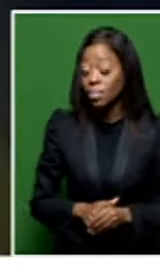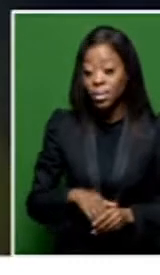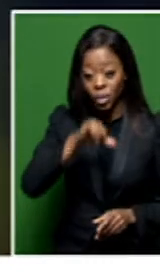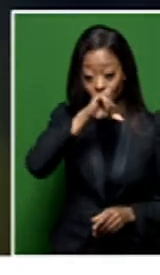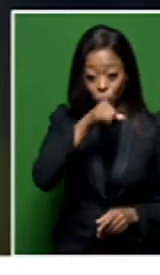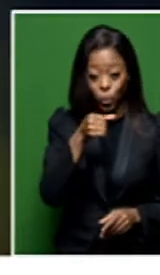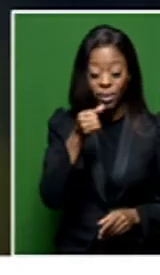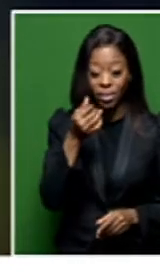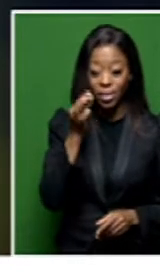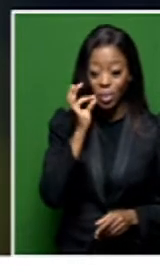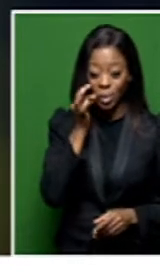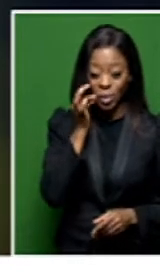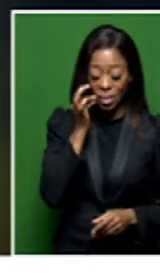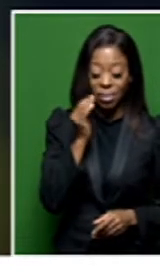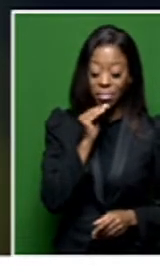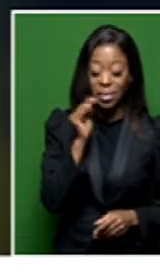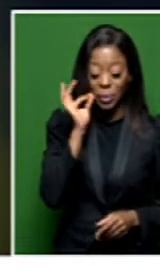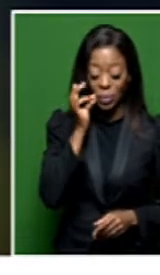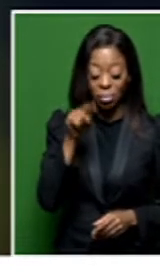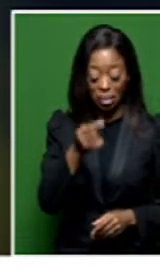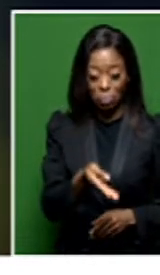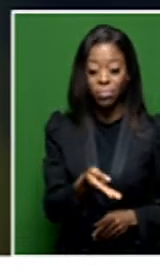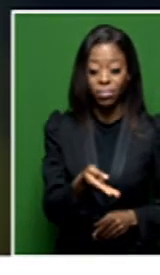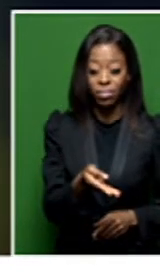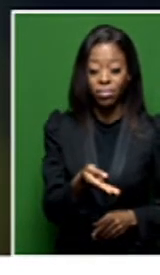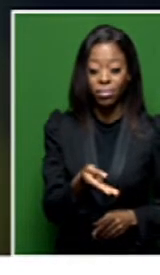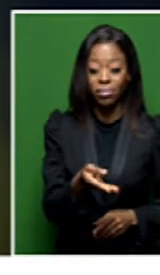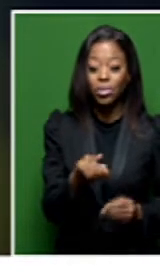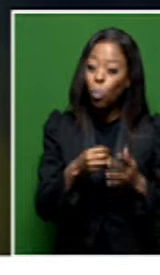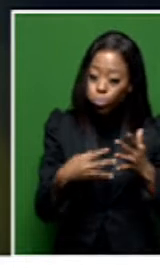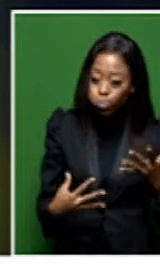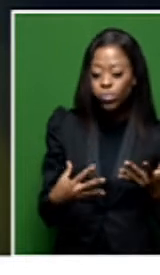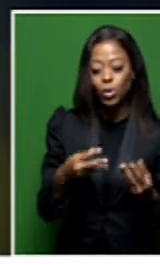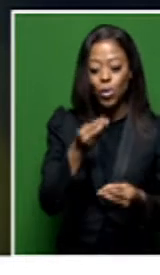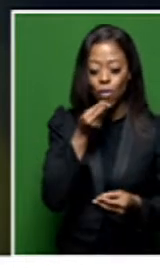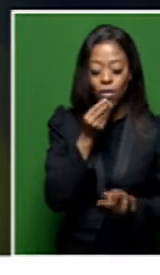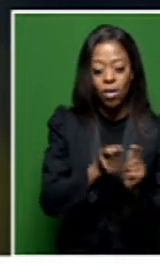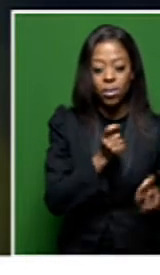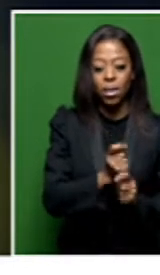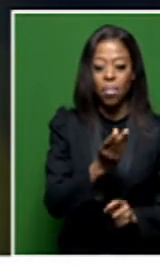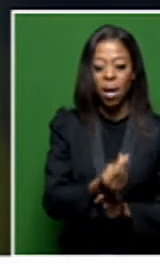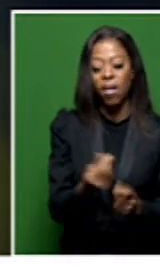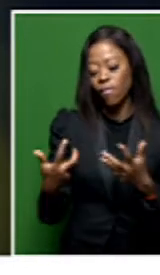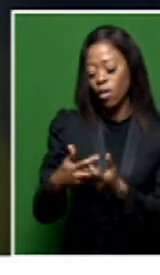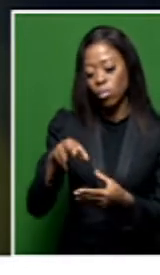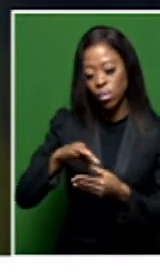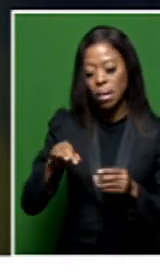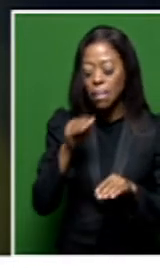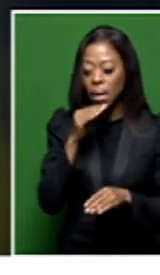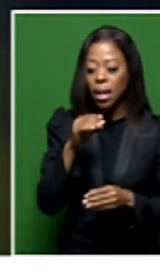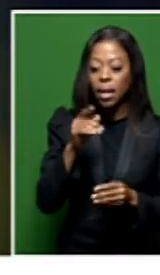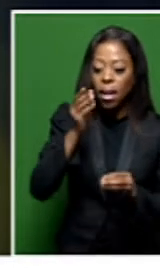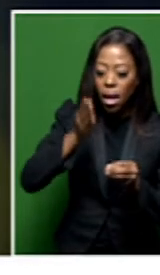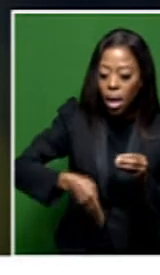tooth. So obviously there has to be something sweet. So I've got quite a few recipes that are vegan. So there's no eggs in them, there's